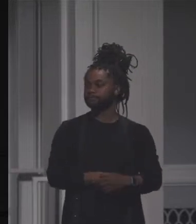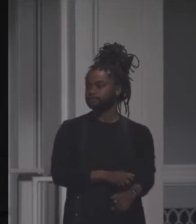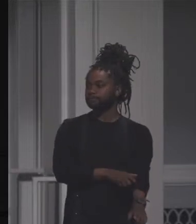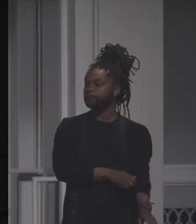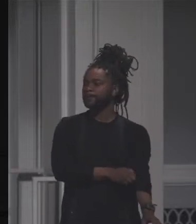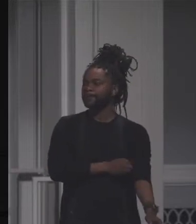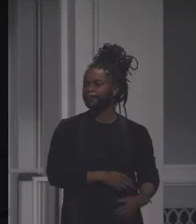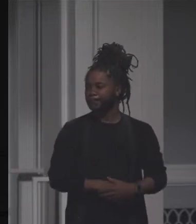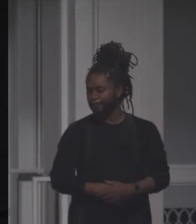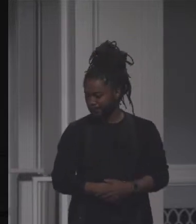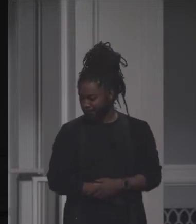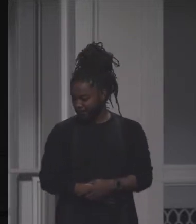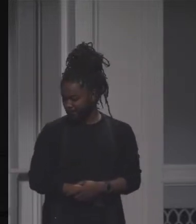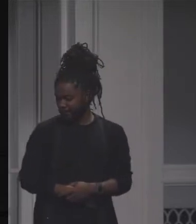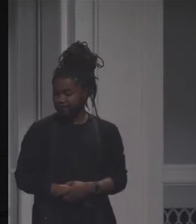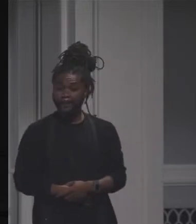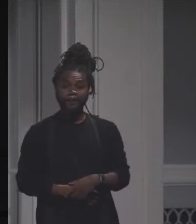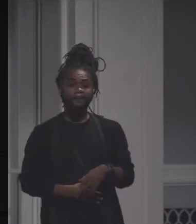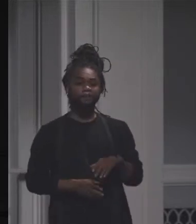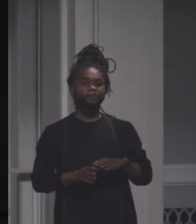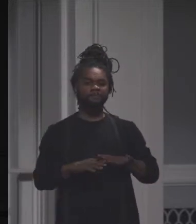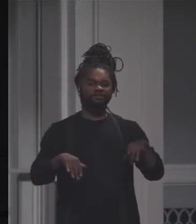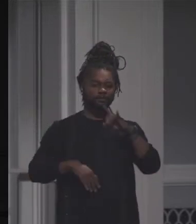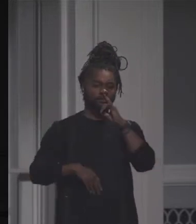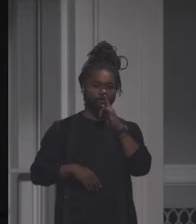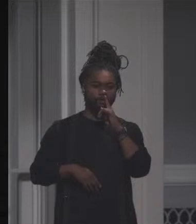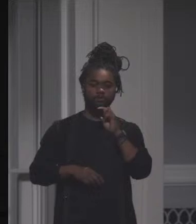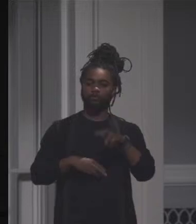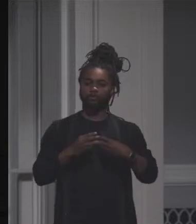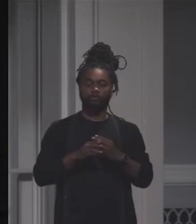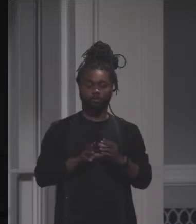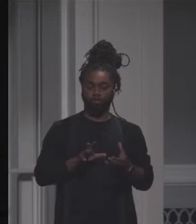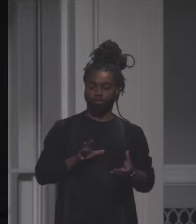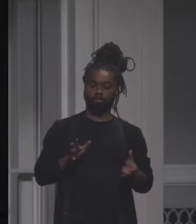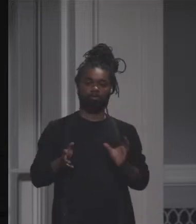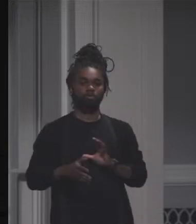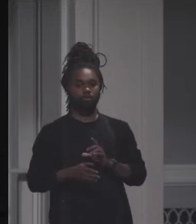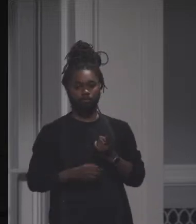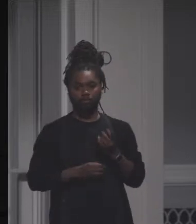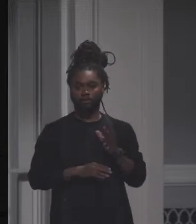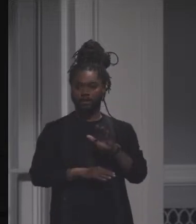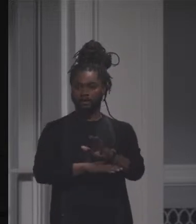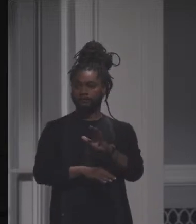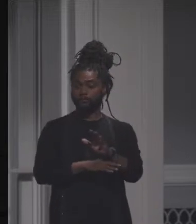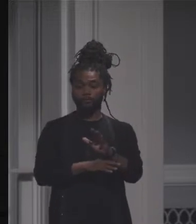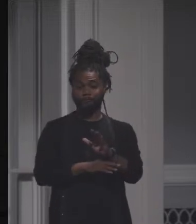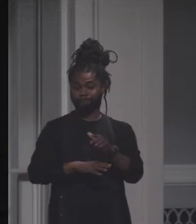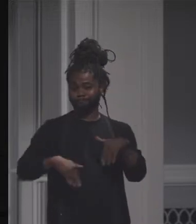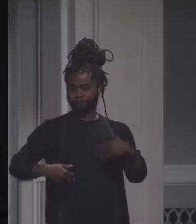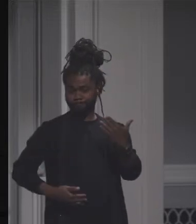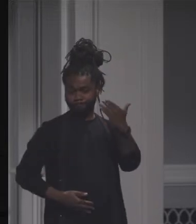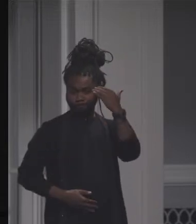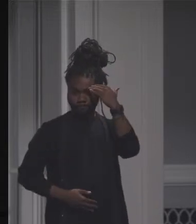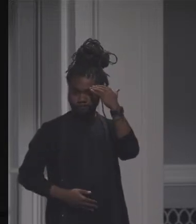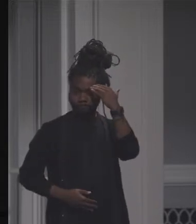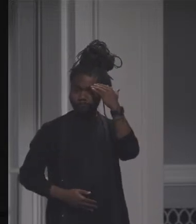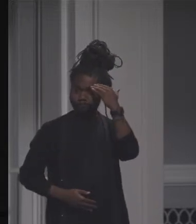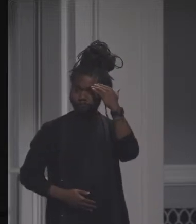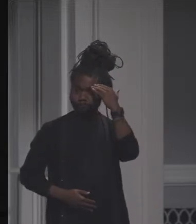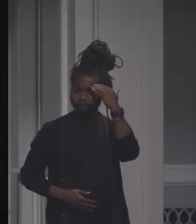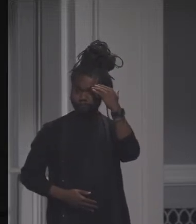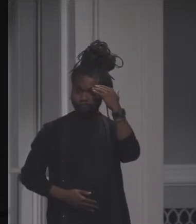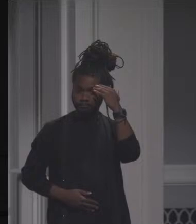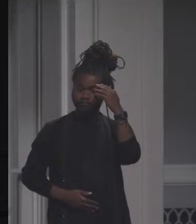The child's world changed late one afternoon, though she didn't know it. She lay at the edge of the